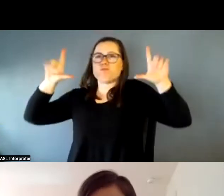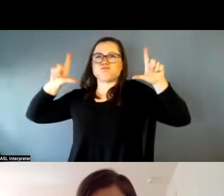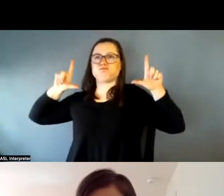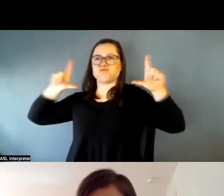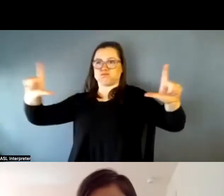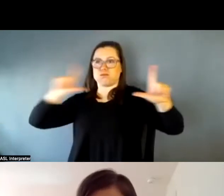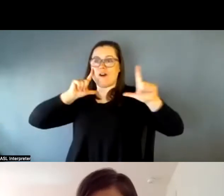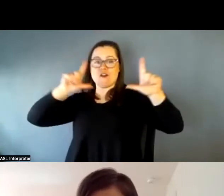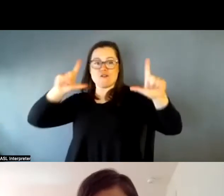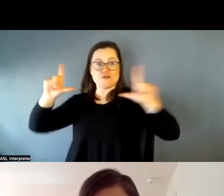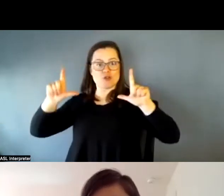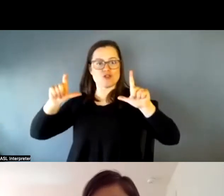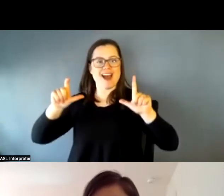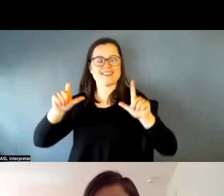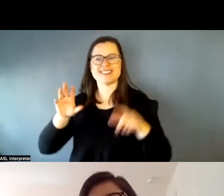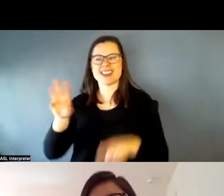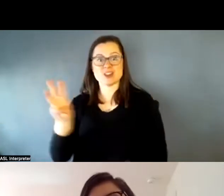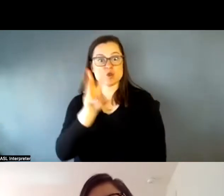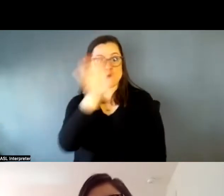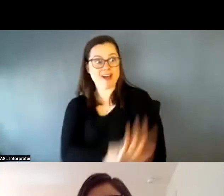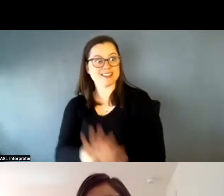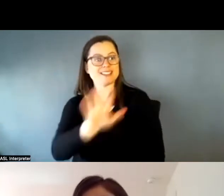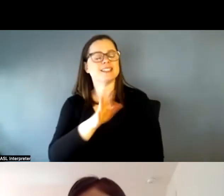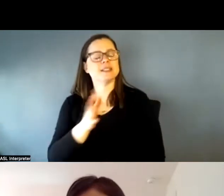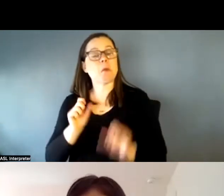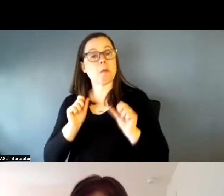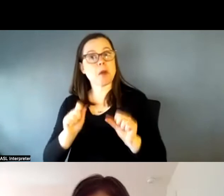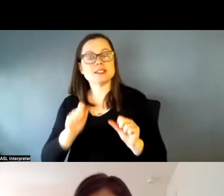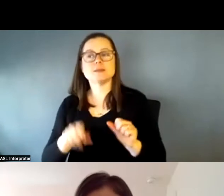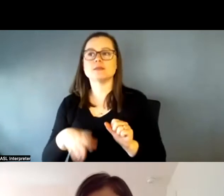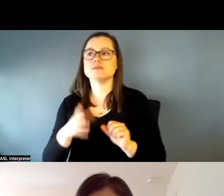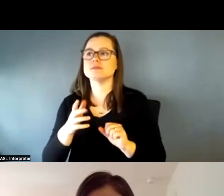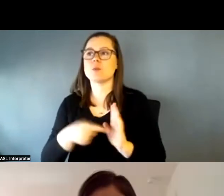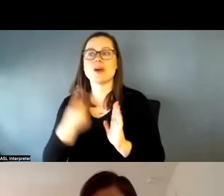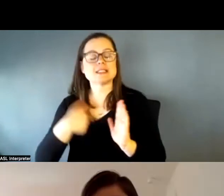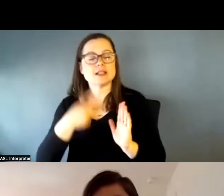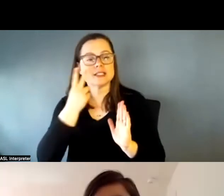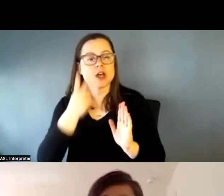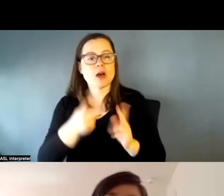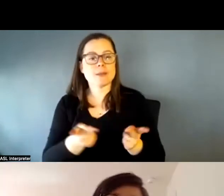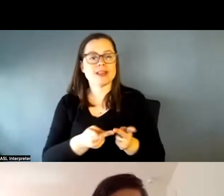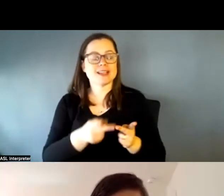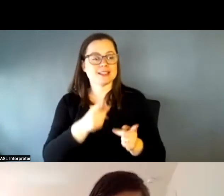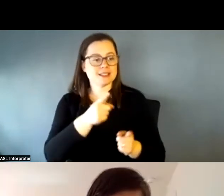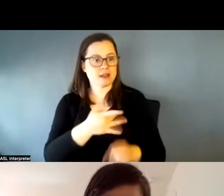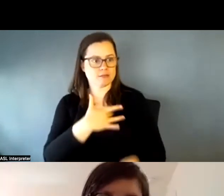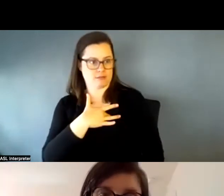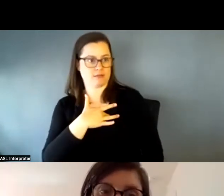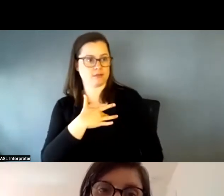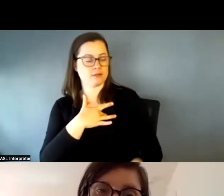made in the West. And maybe it's because I saw a place that was similar to that resonated with